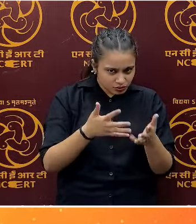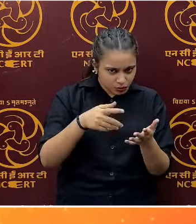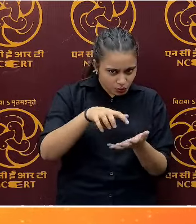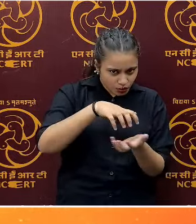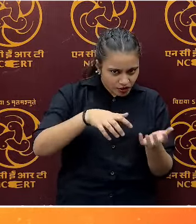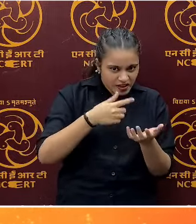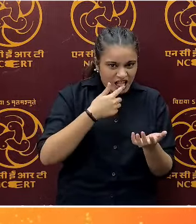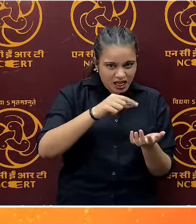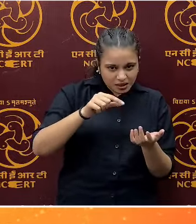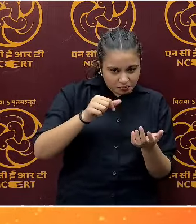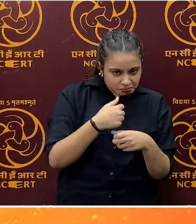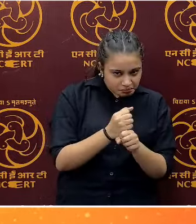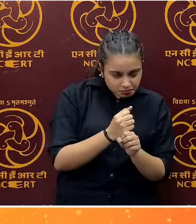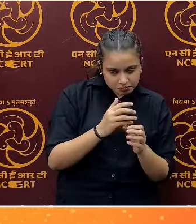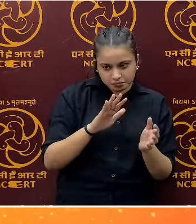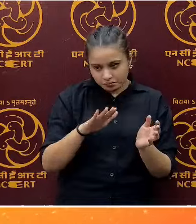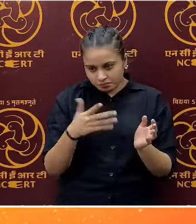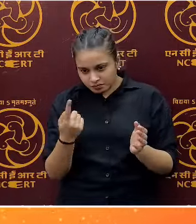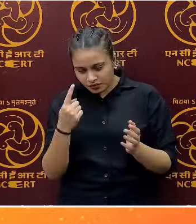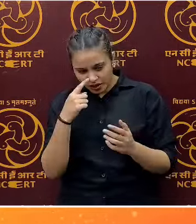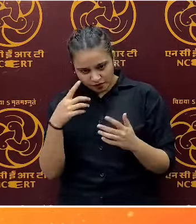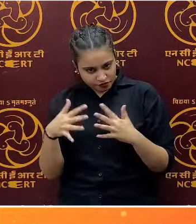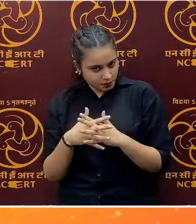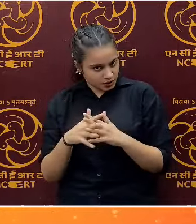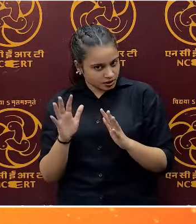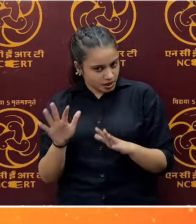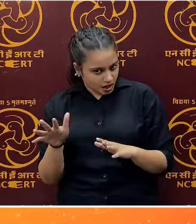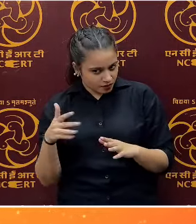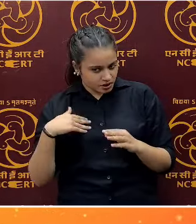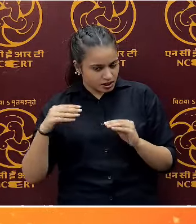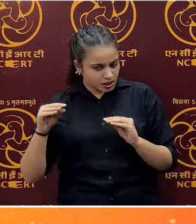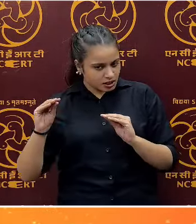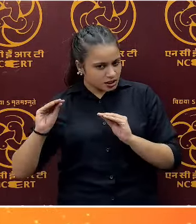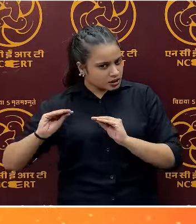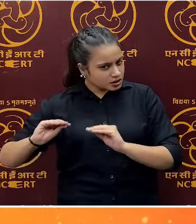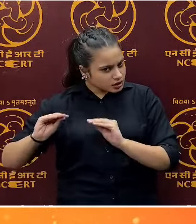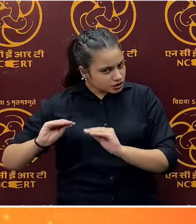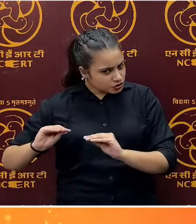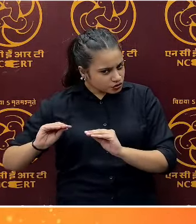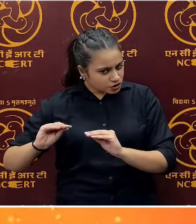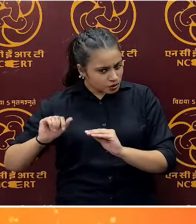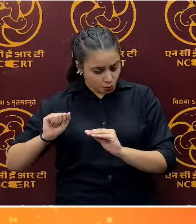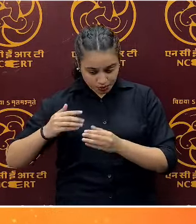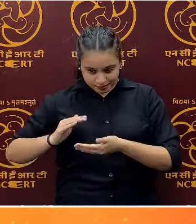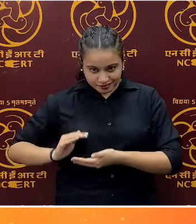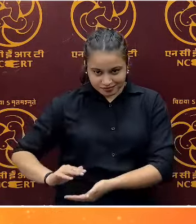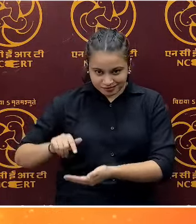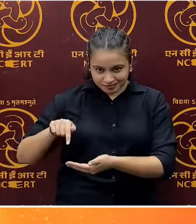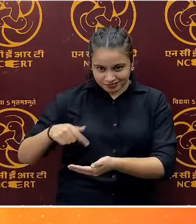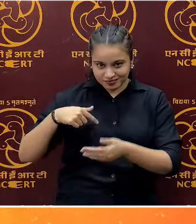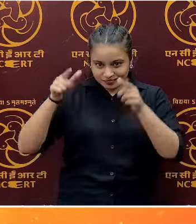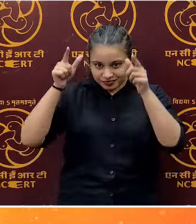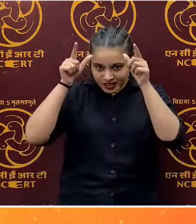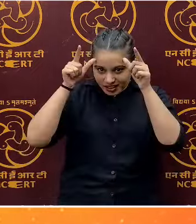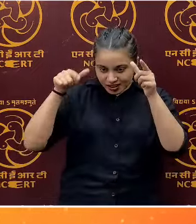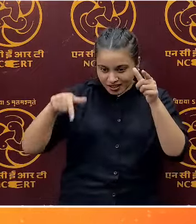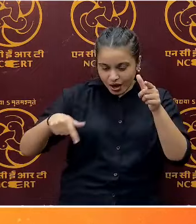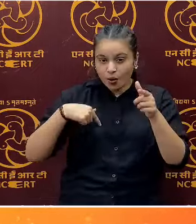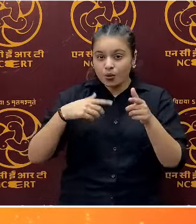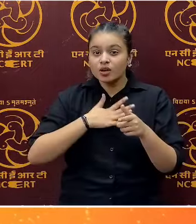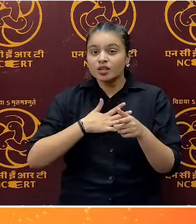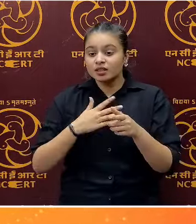Then there's a lady who's also there teaching her kid, to feed the grass to the cow, how